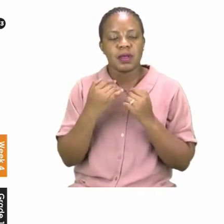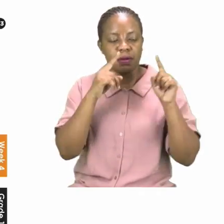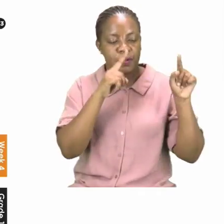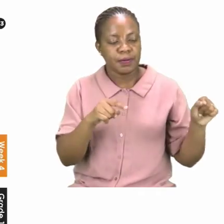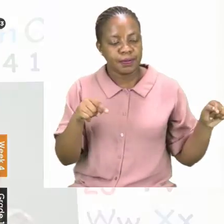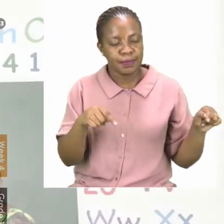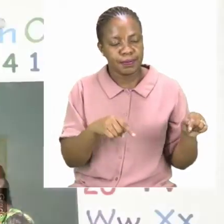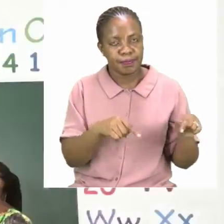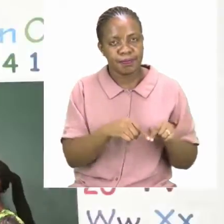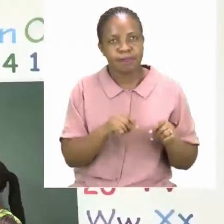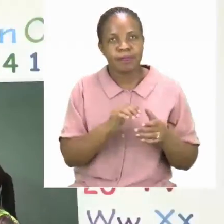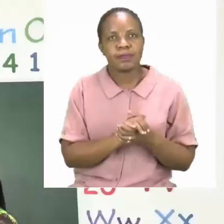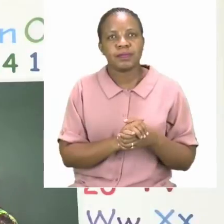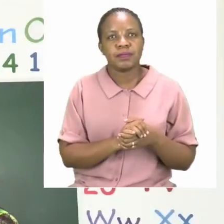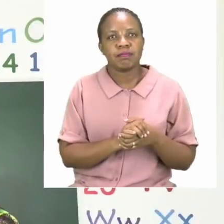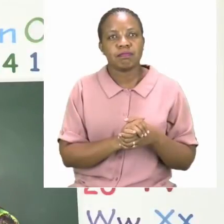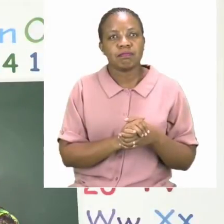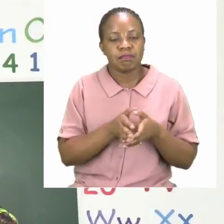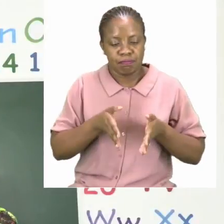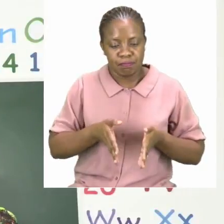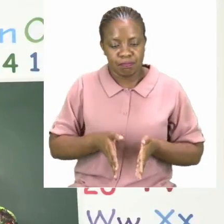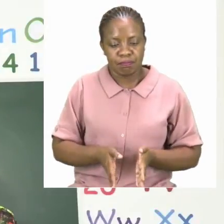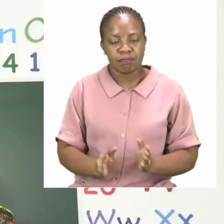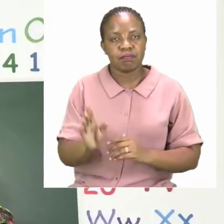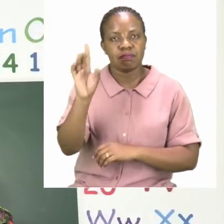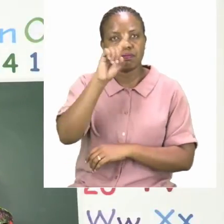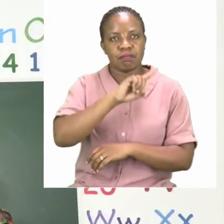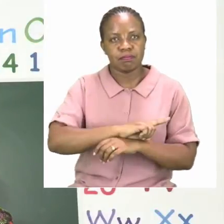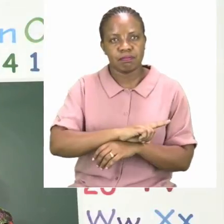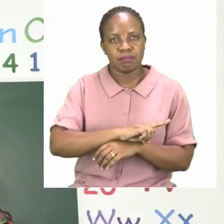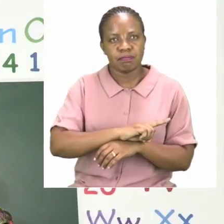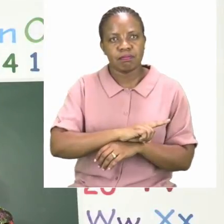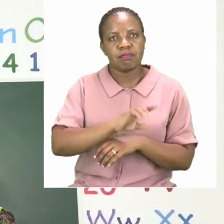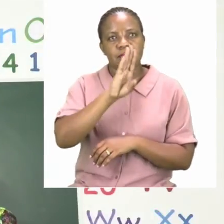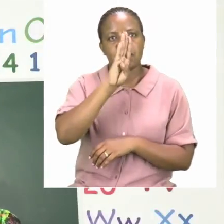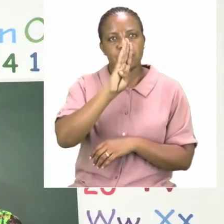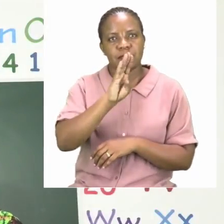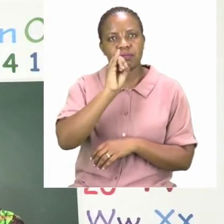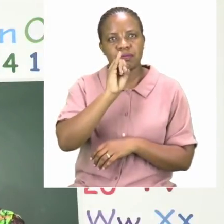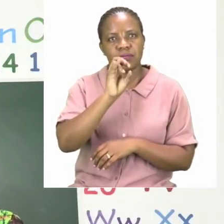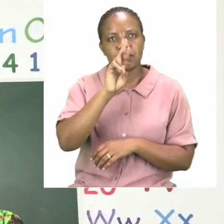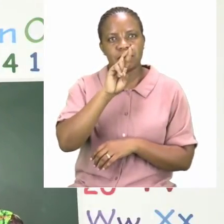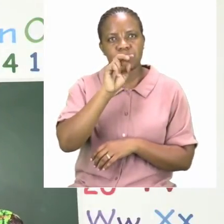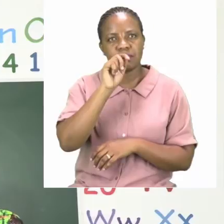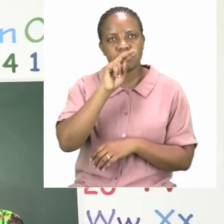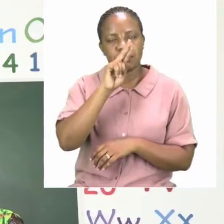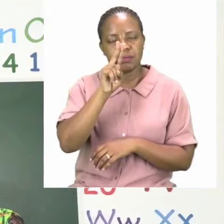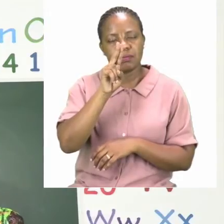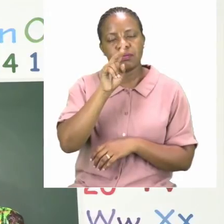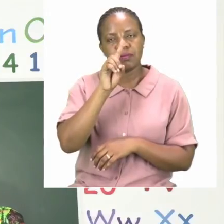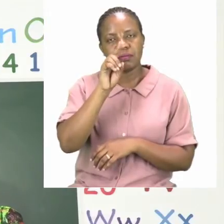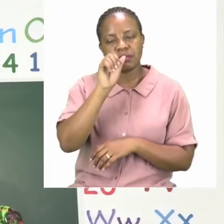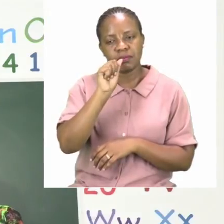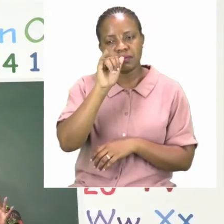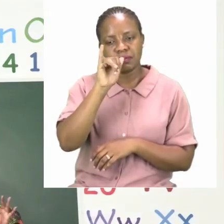the word birthday is on the board. So birthday is singular, which means only one. But if we